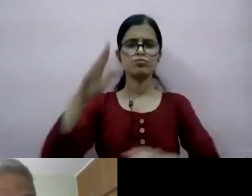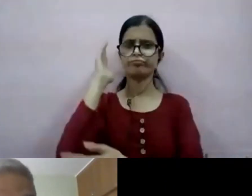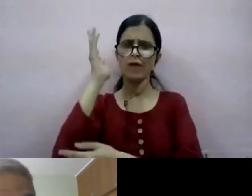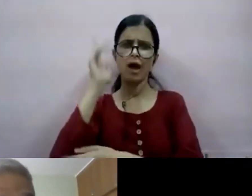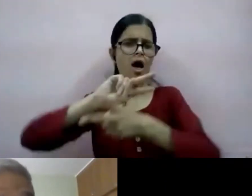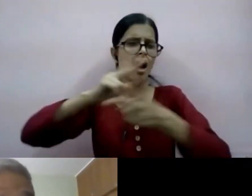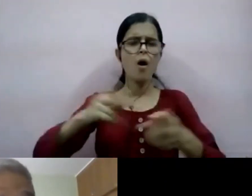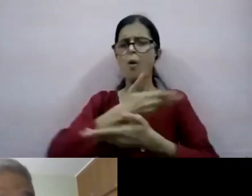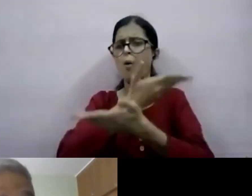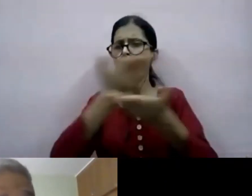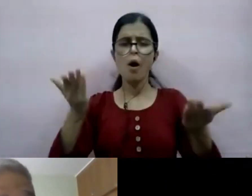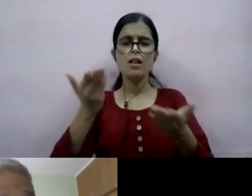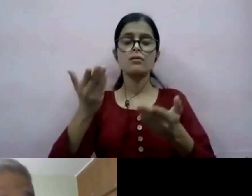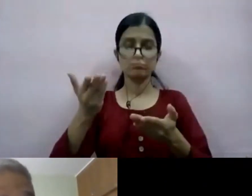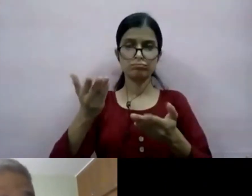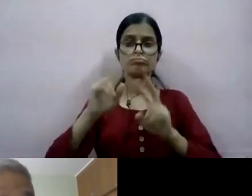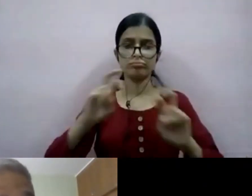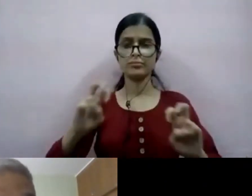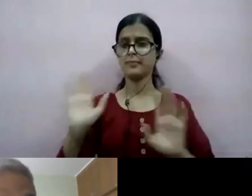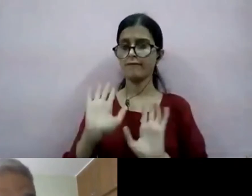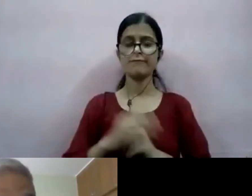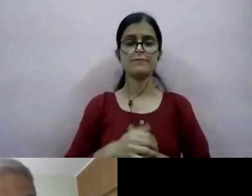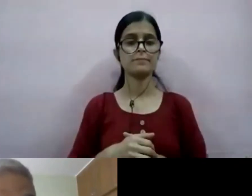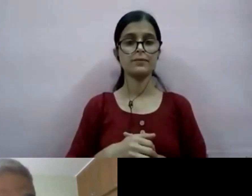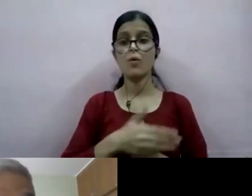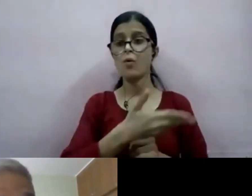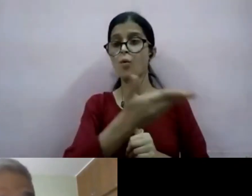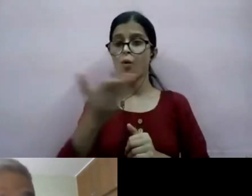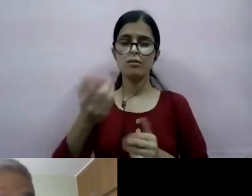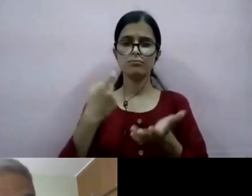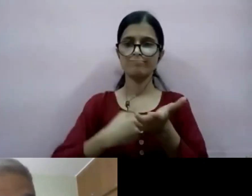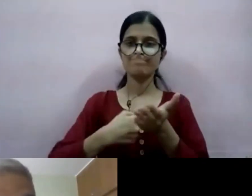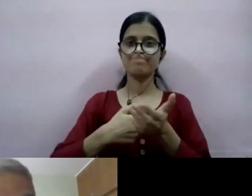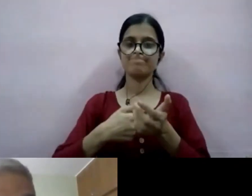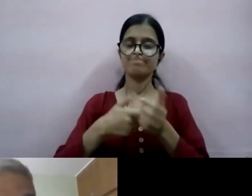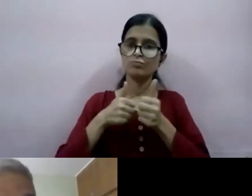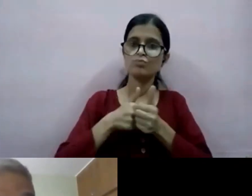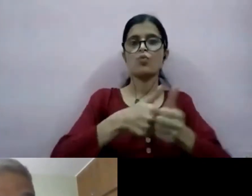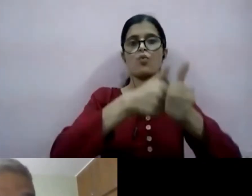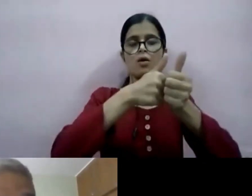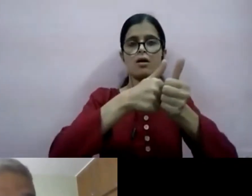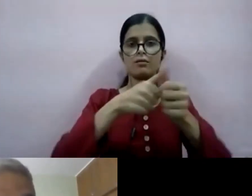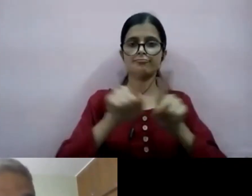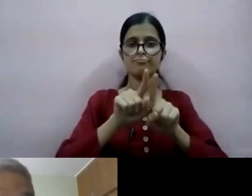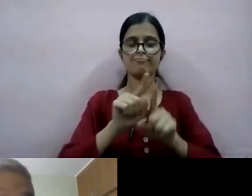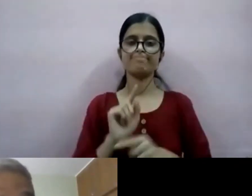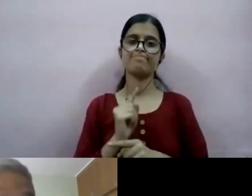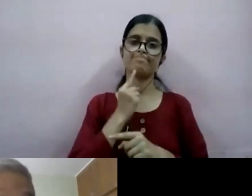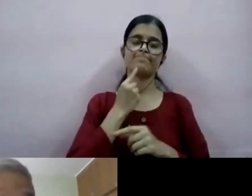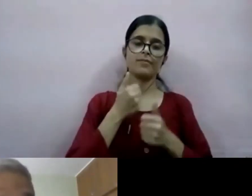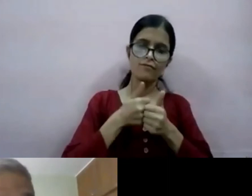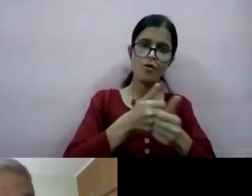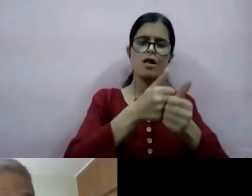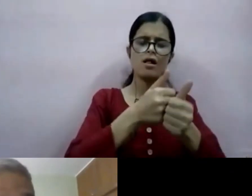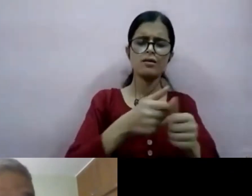alike would be able to engage with the discipline productively over the next week and perhaps